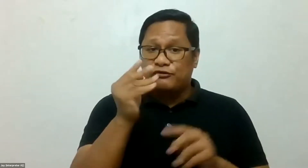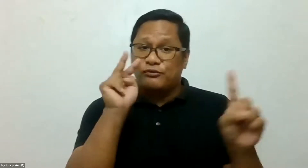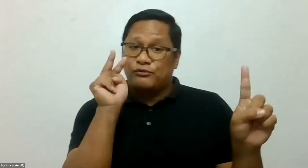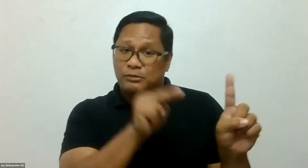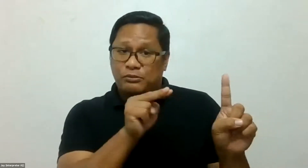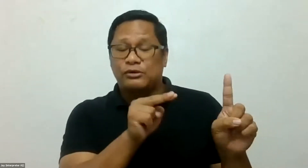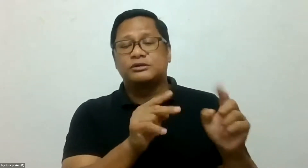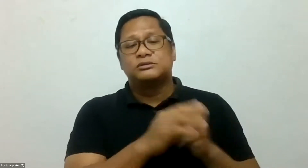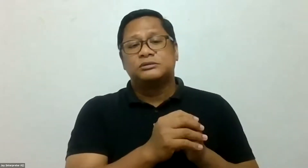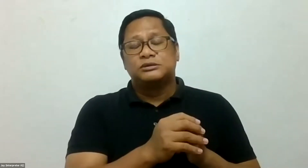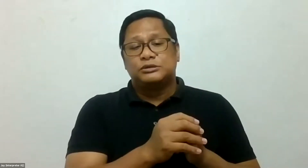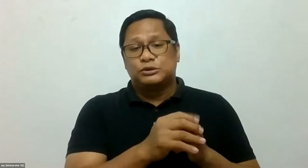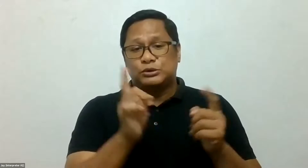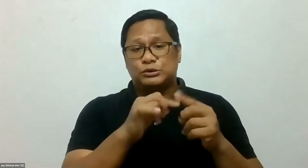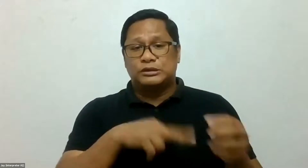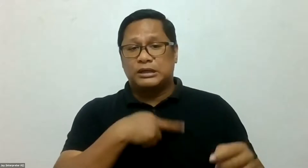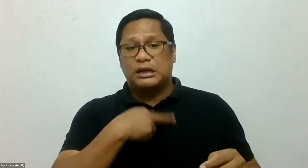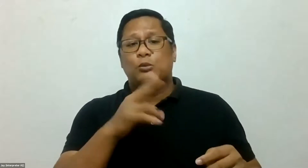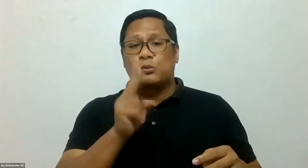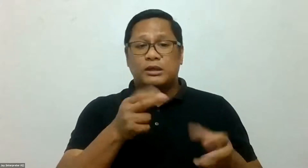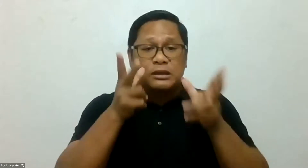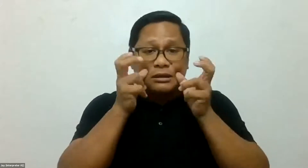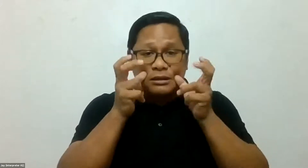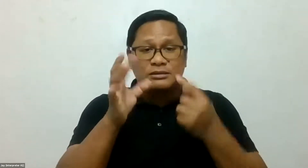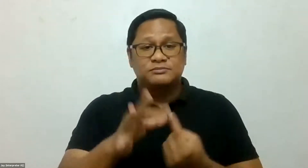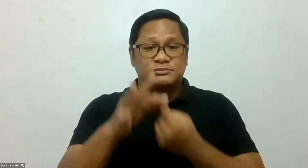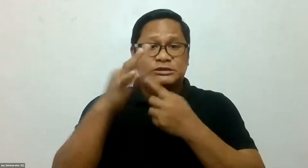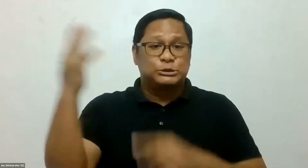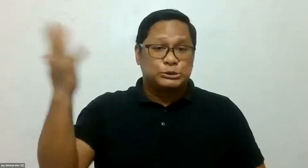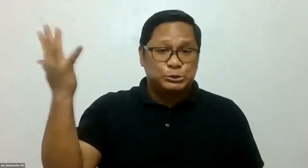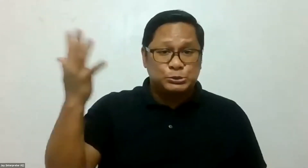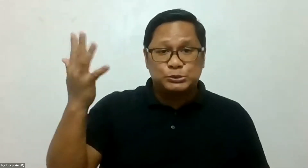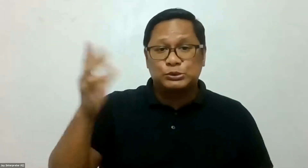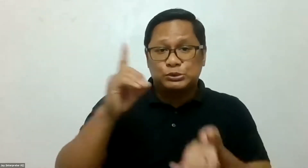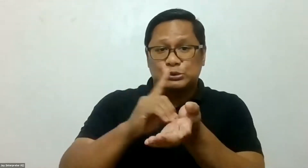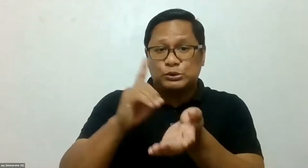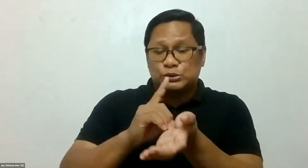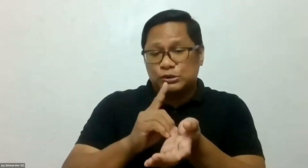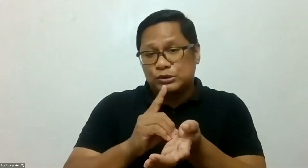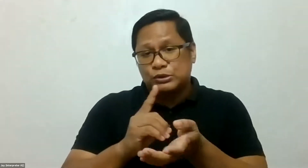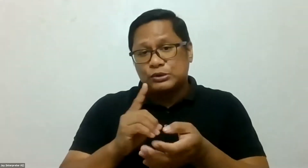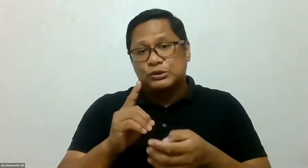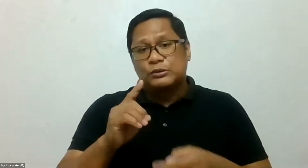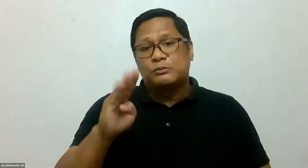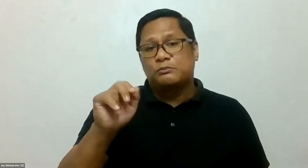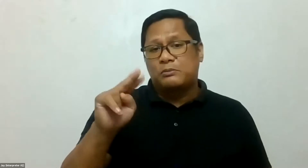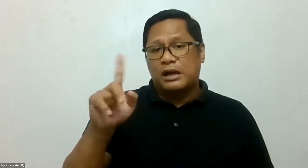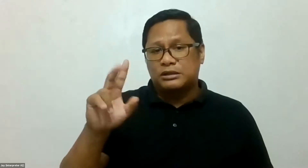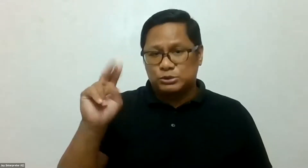react. When I was hearing especially the talks of Dr. Ulep and Dr.